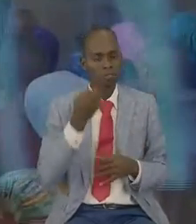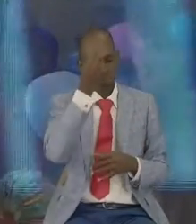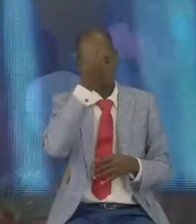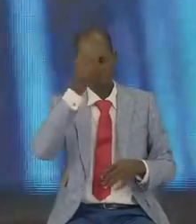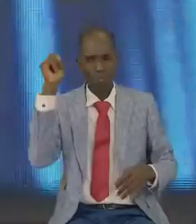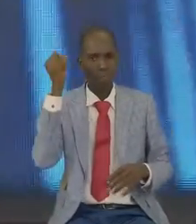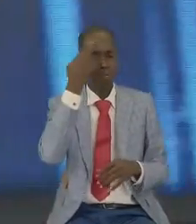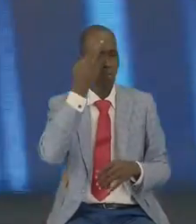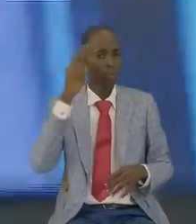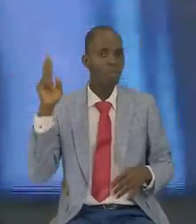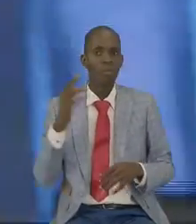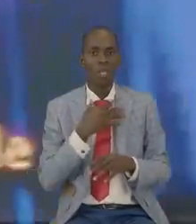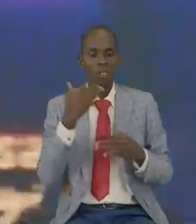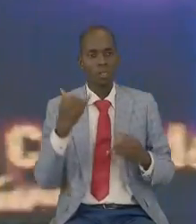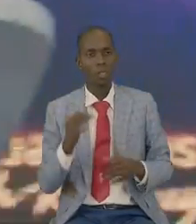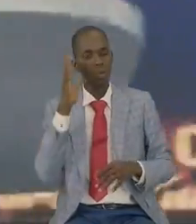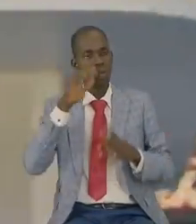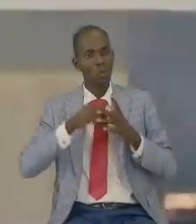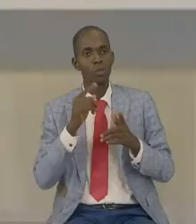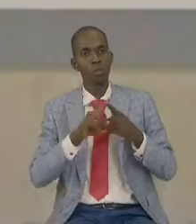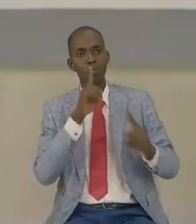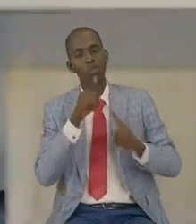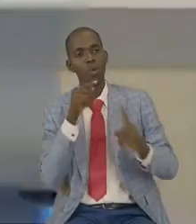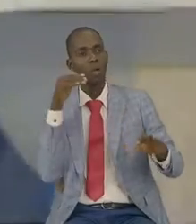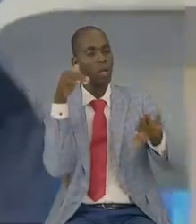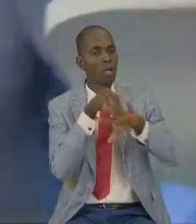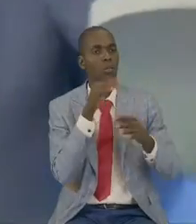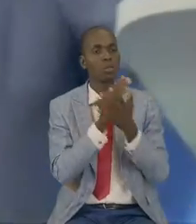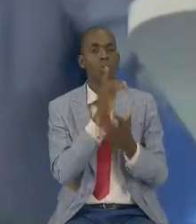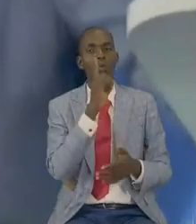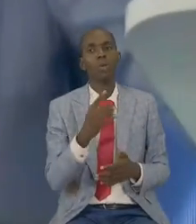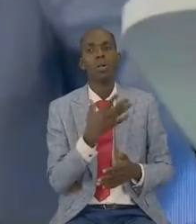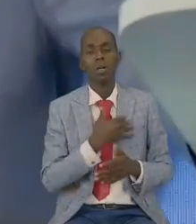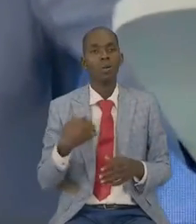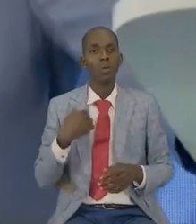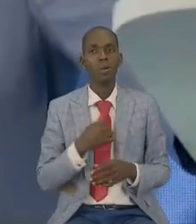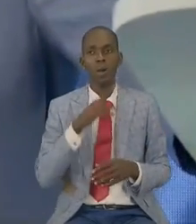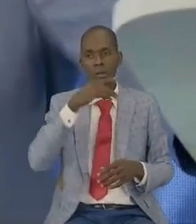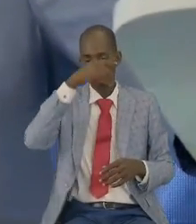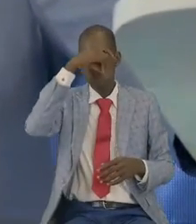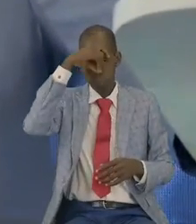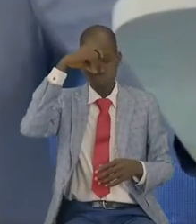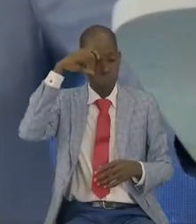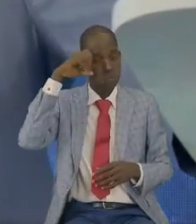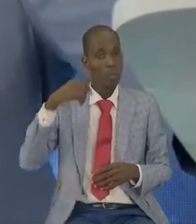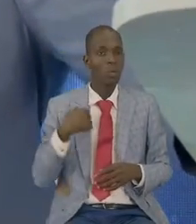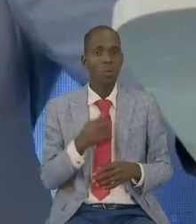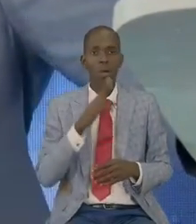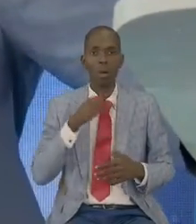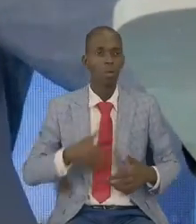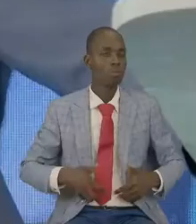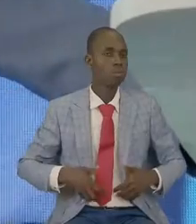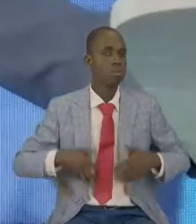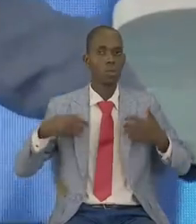to point fingers, and everything, we're sweating, we're shivering, we're angry,